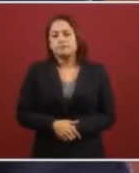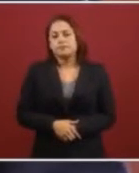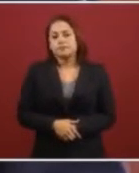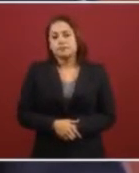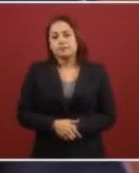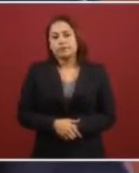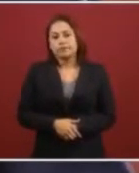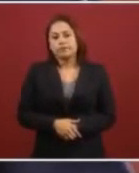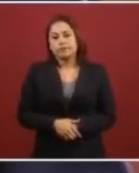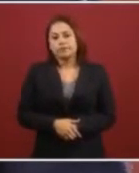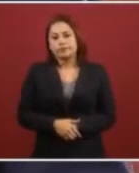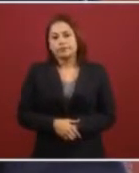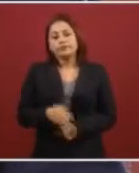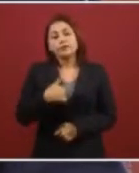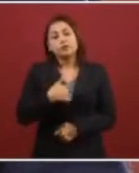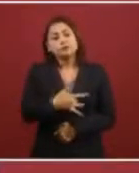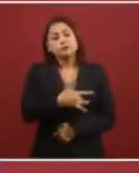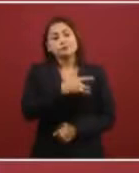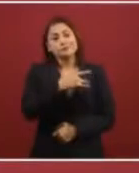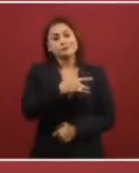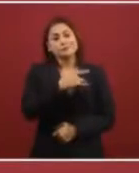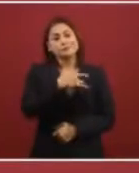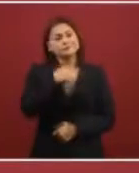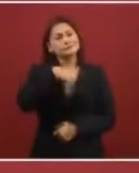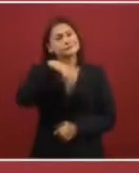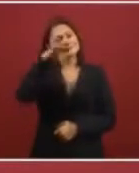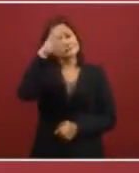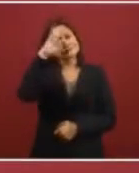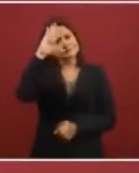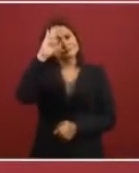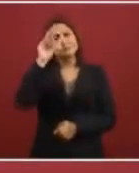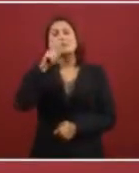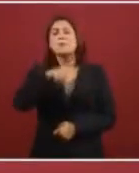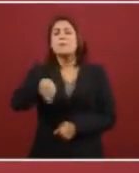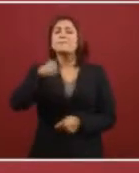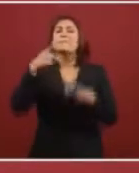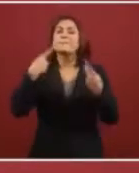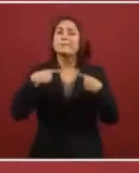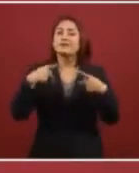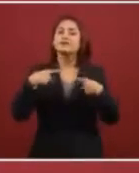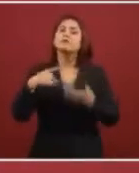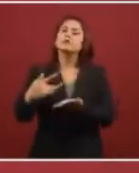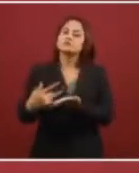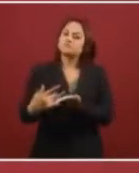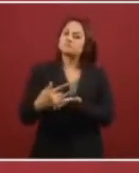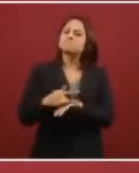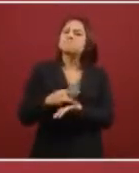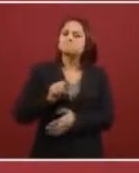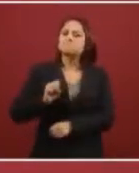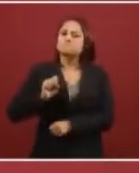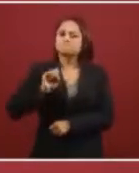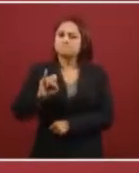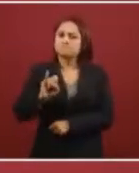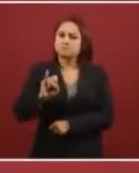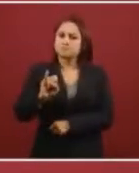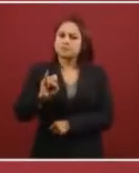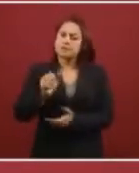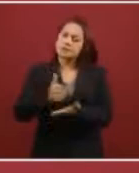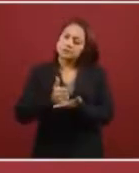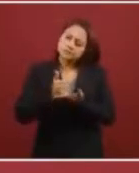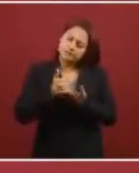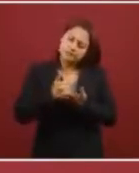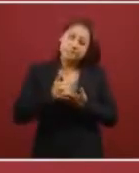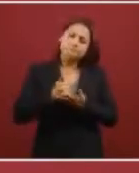yo siento que la gente nos está apoyando. And I feel that people nos está are supporting respaldando. Us and are backing us. Les agradezco mucho. And